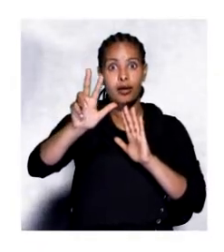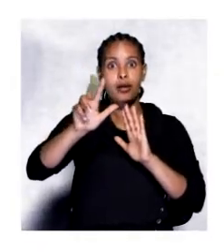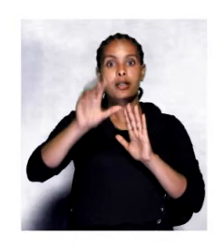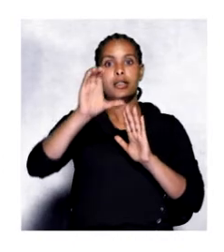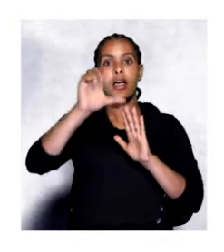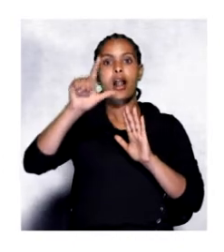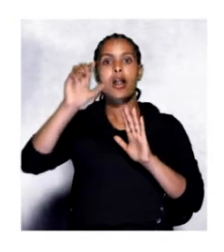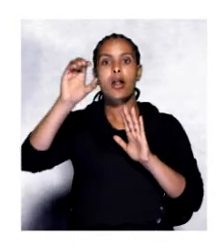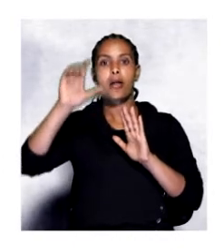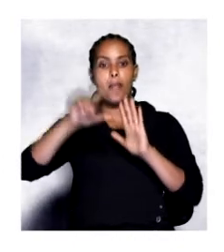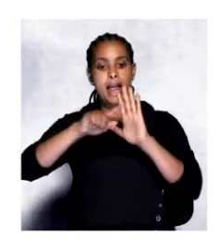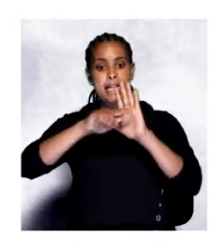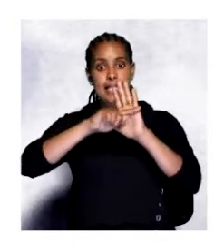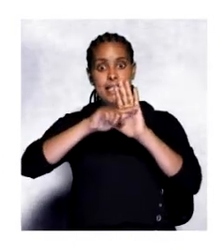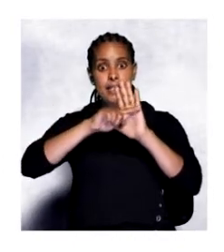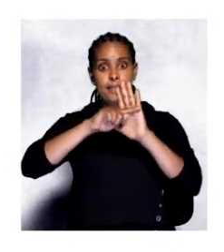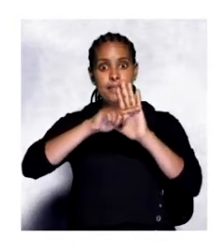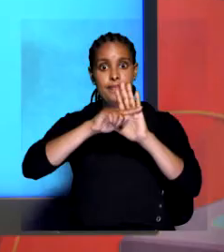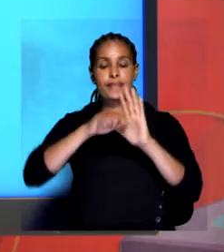ClO3 minus.